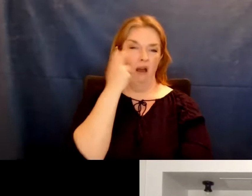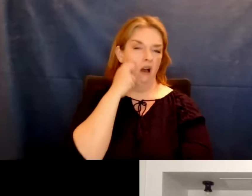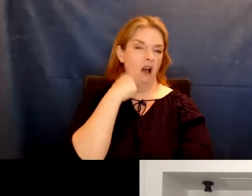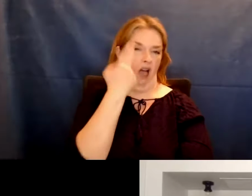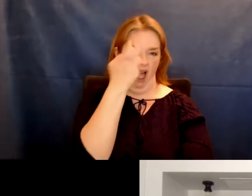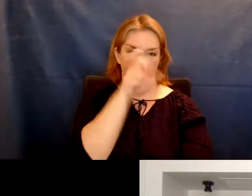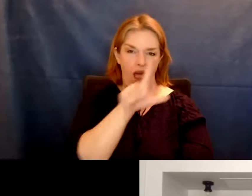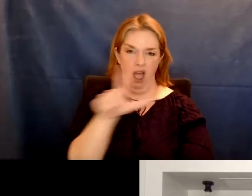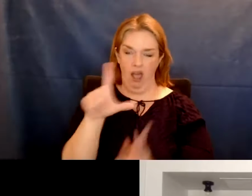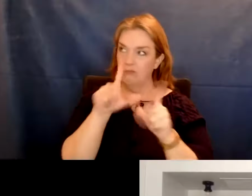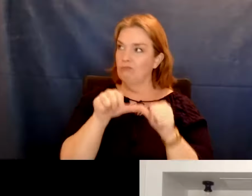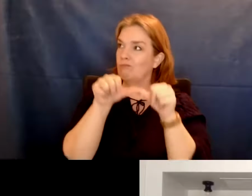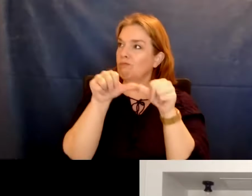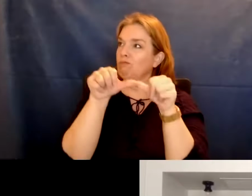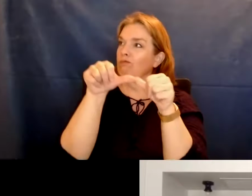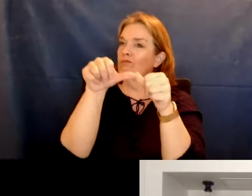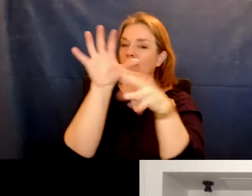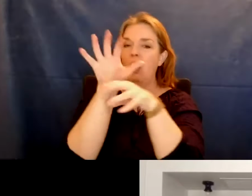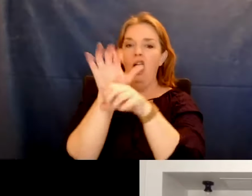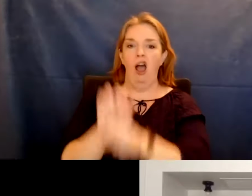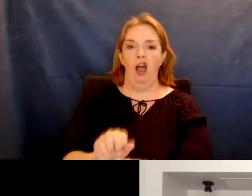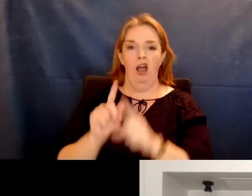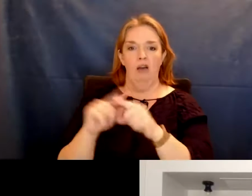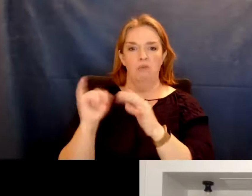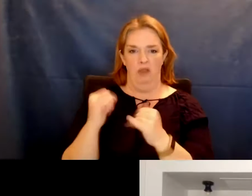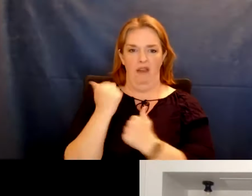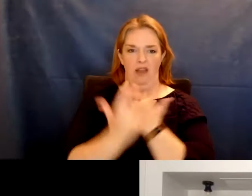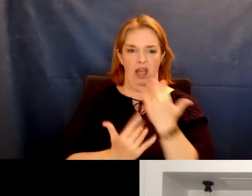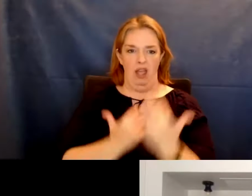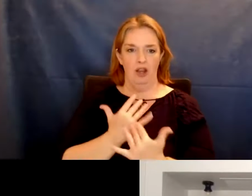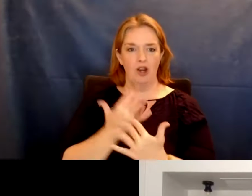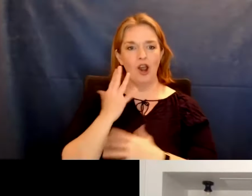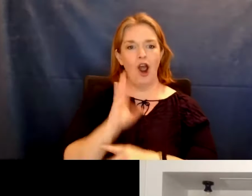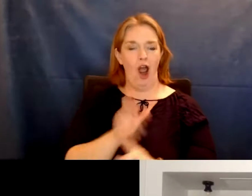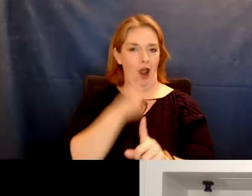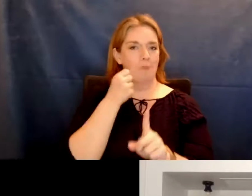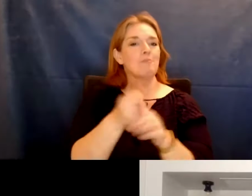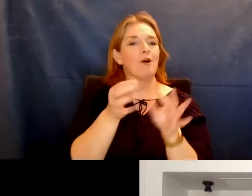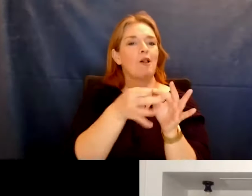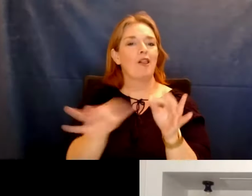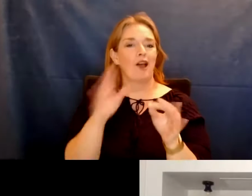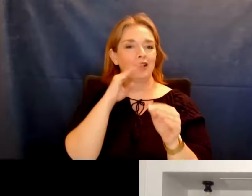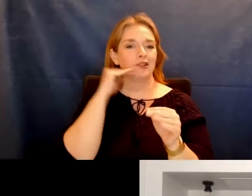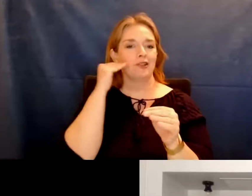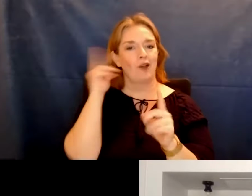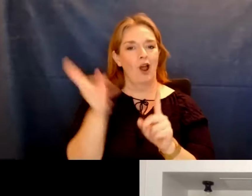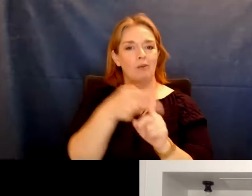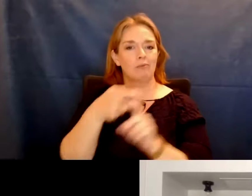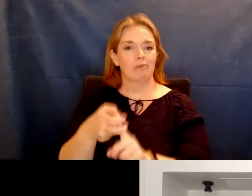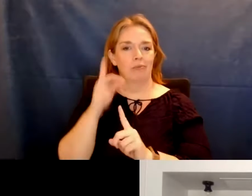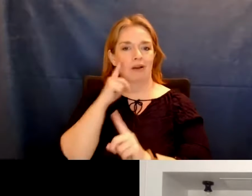long, you get accustomed to the fire. Punchlines, do grinning bells, toll home, do pitch for lustful coup